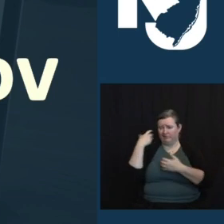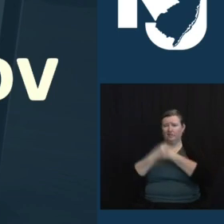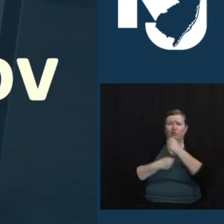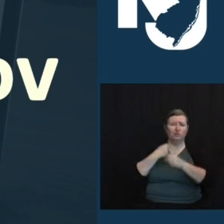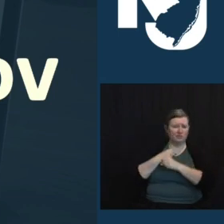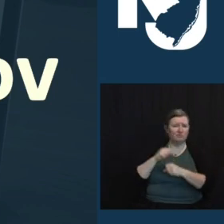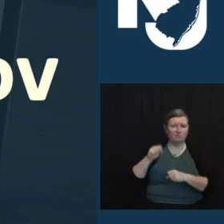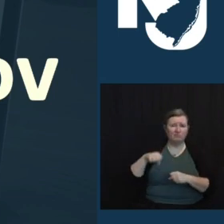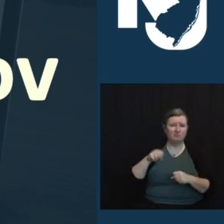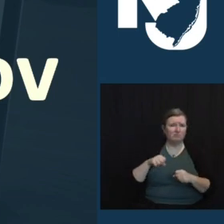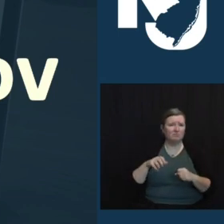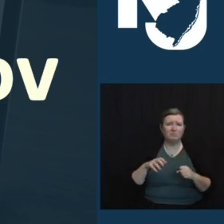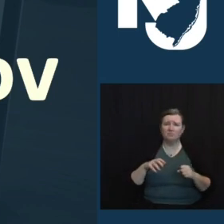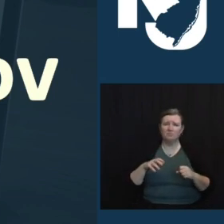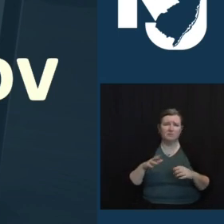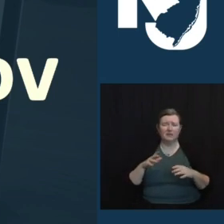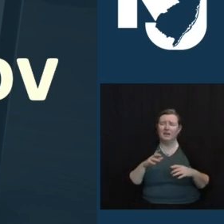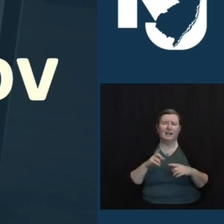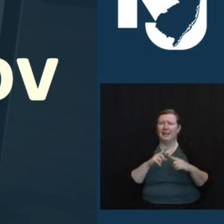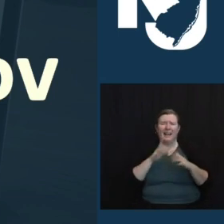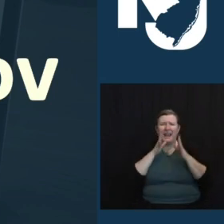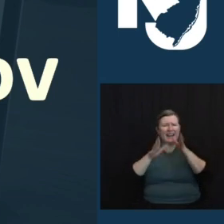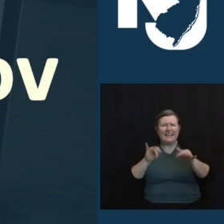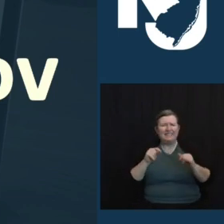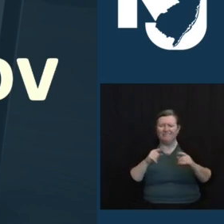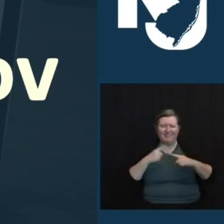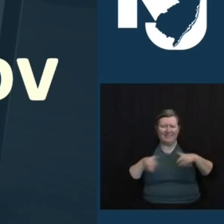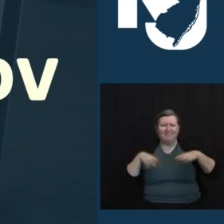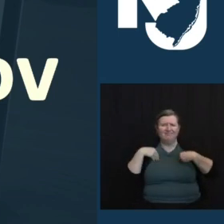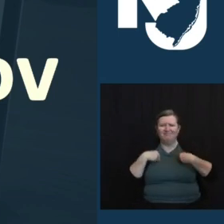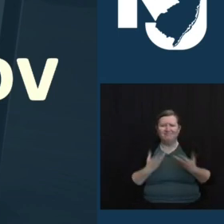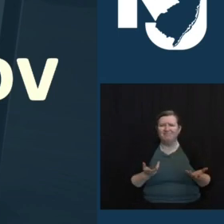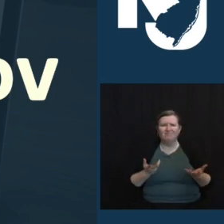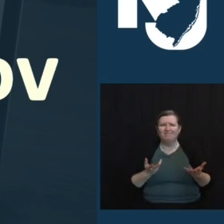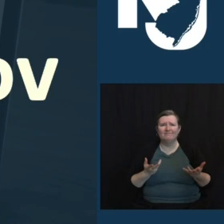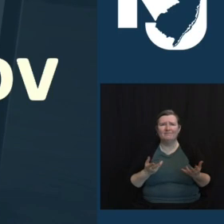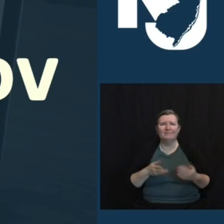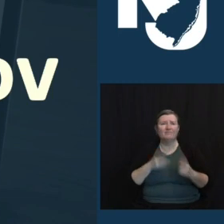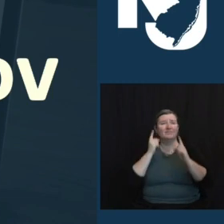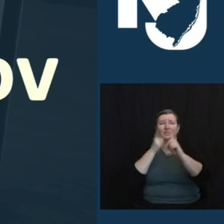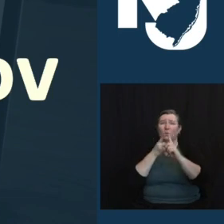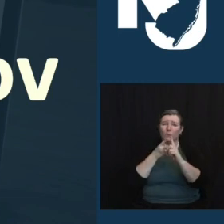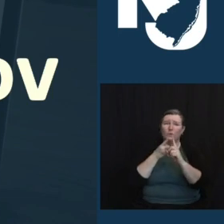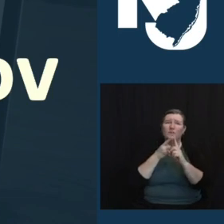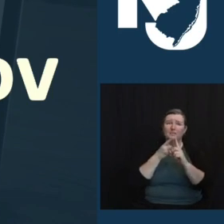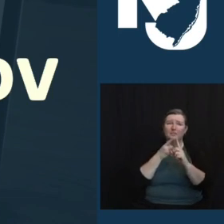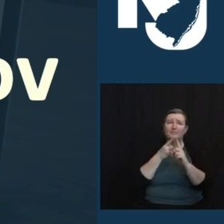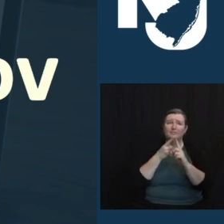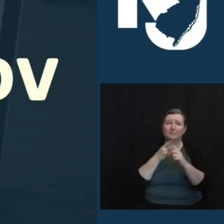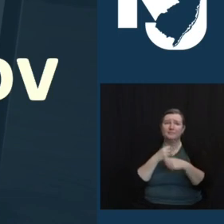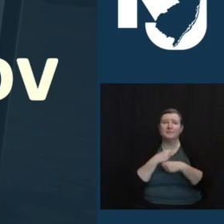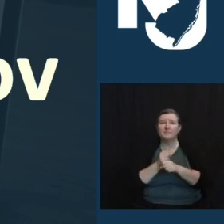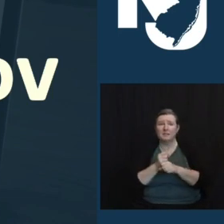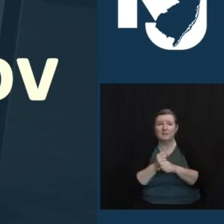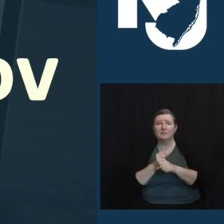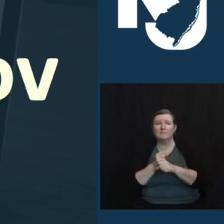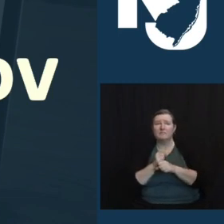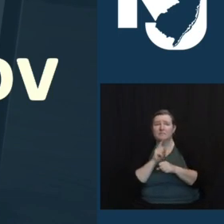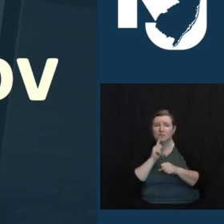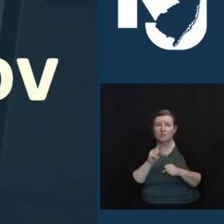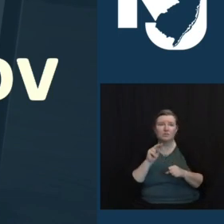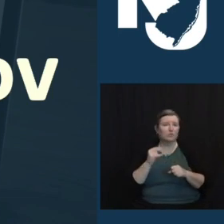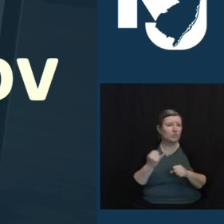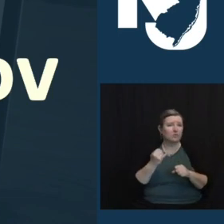American family. Our goal is to leave for the next generation a New Jersey which knows neither the pain of senseless gun